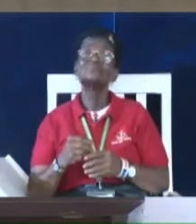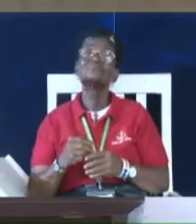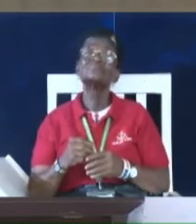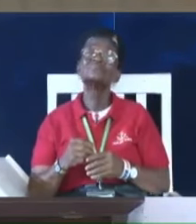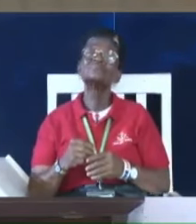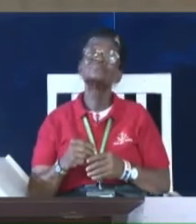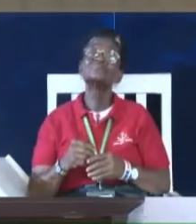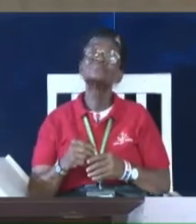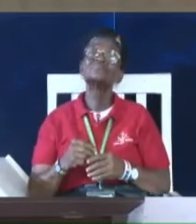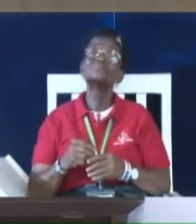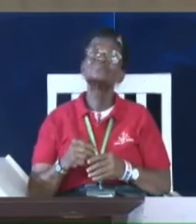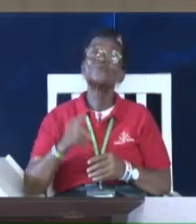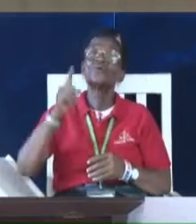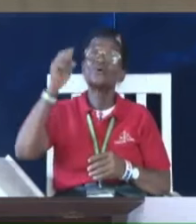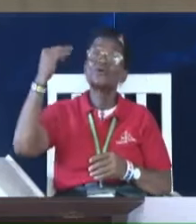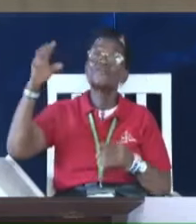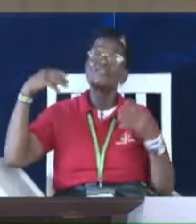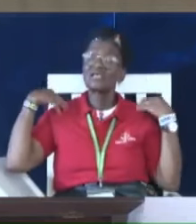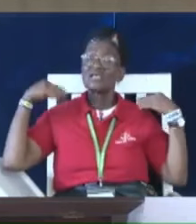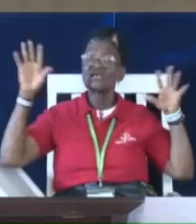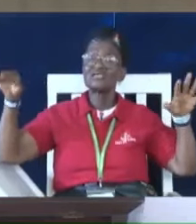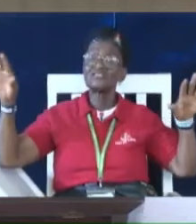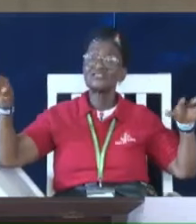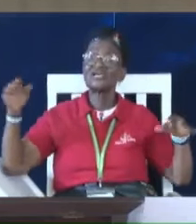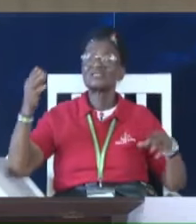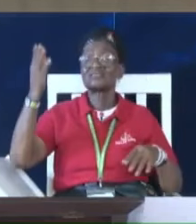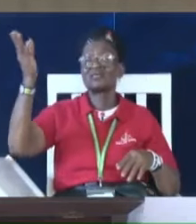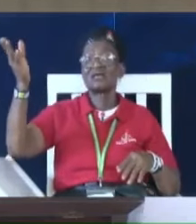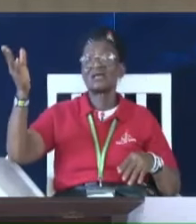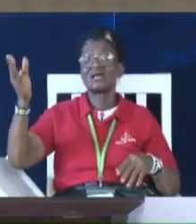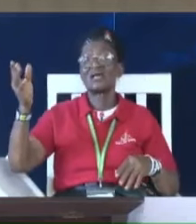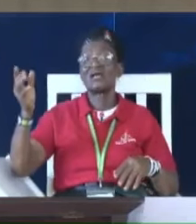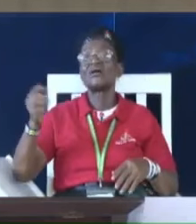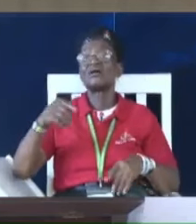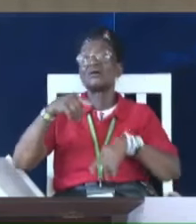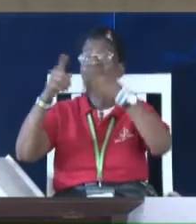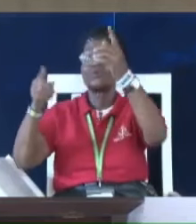One of you angels there, go and bring him.